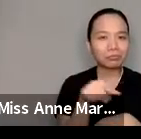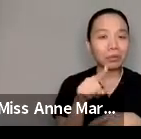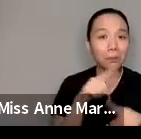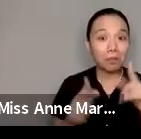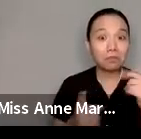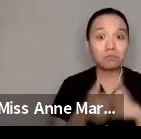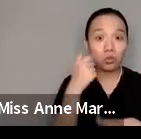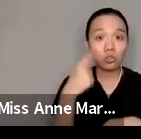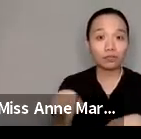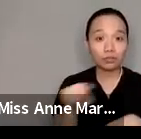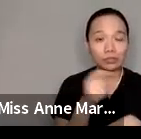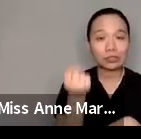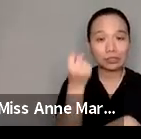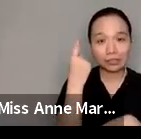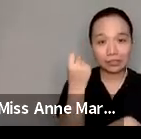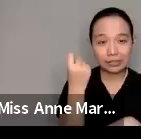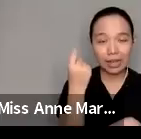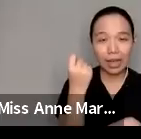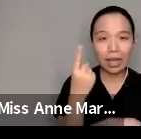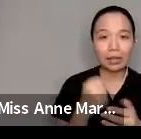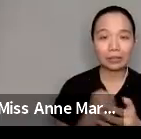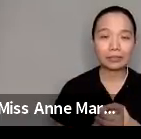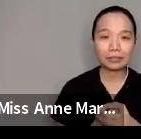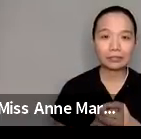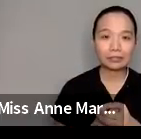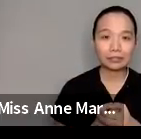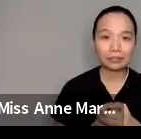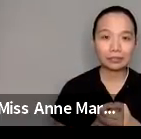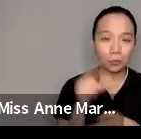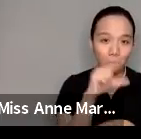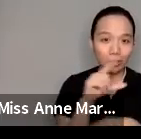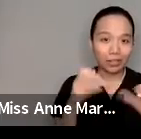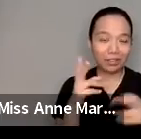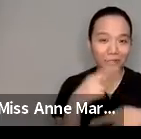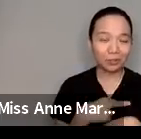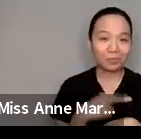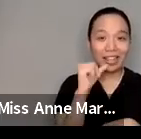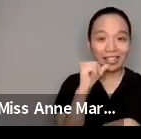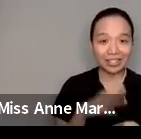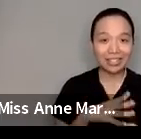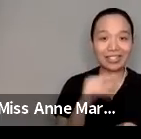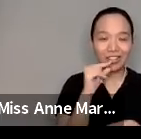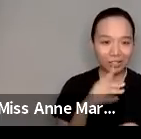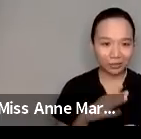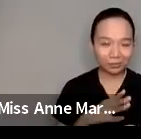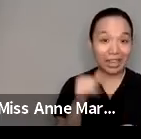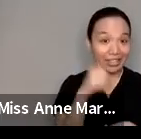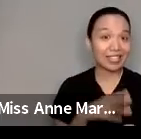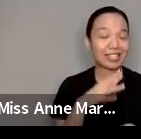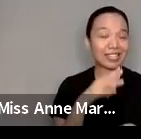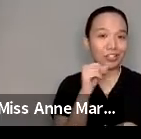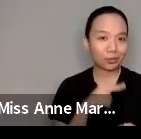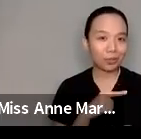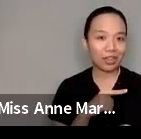can study through Google Classroom. Ladies and gentlemen, although